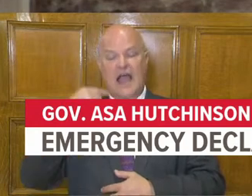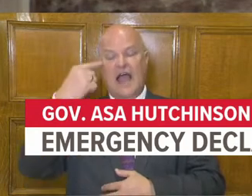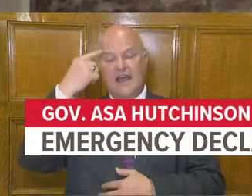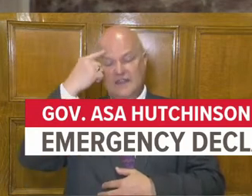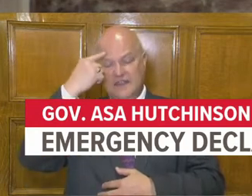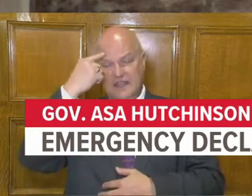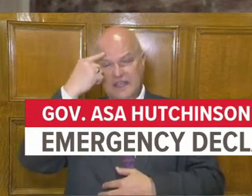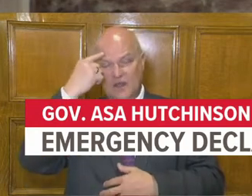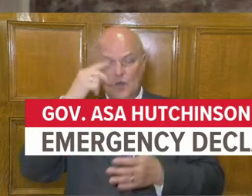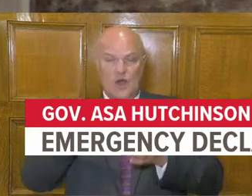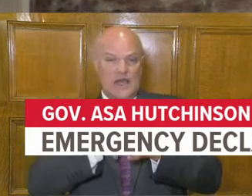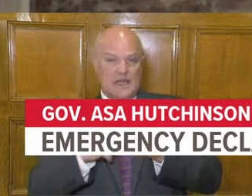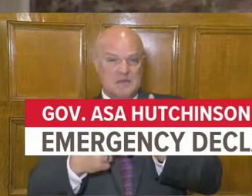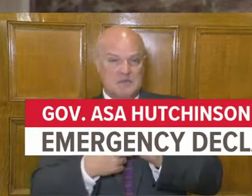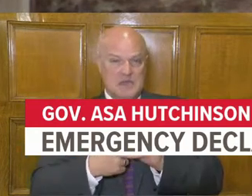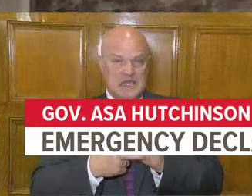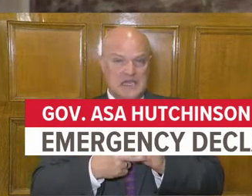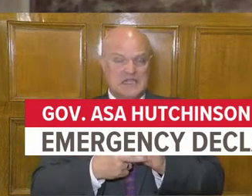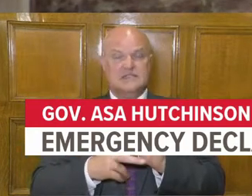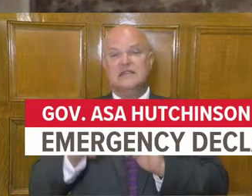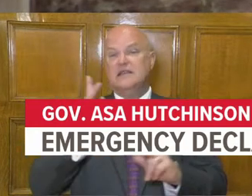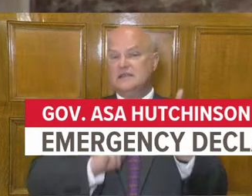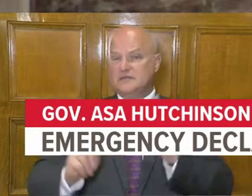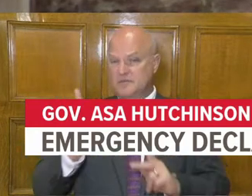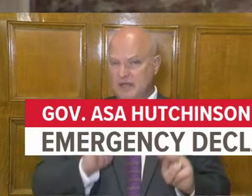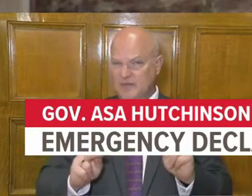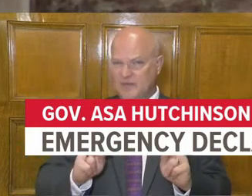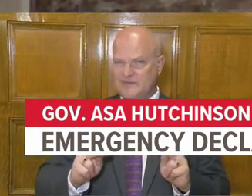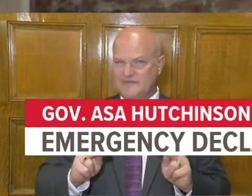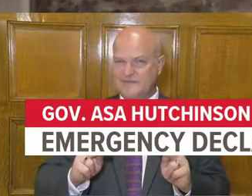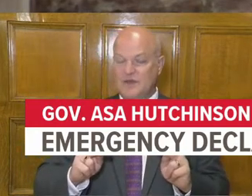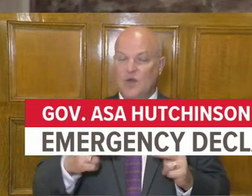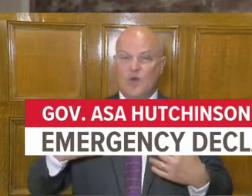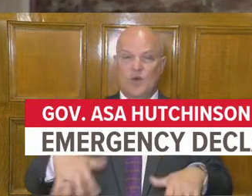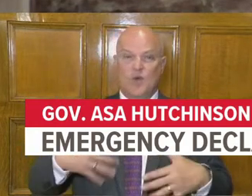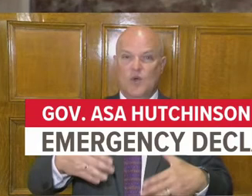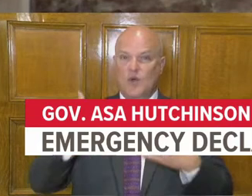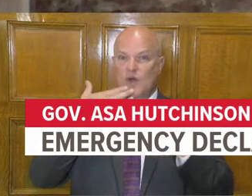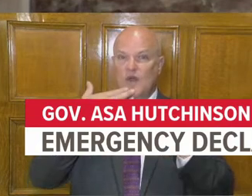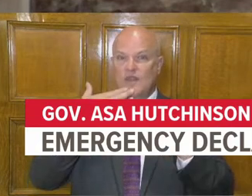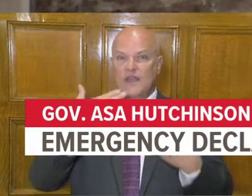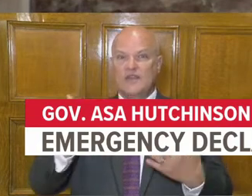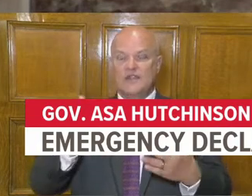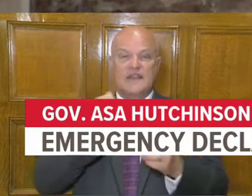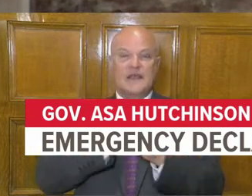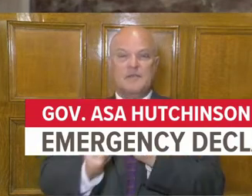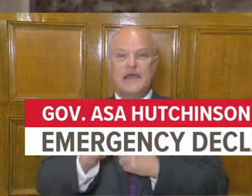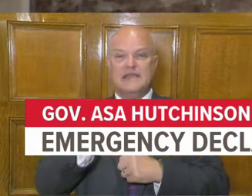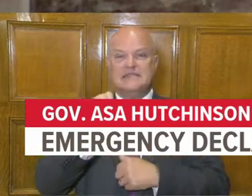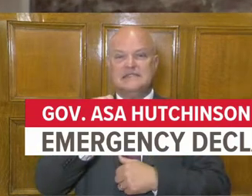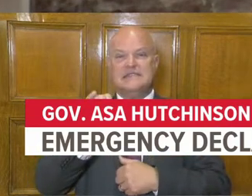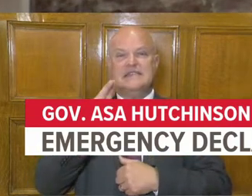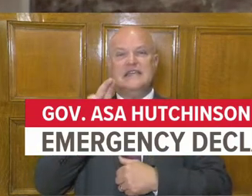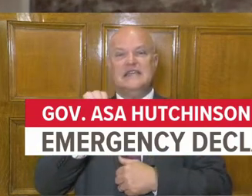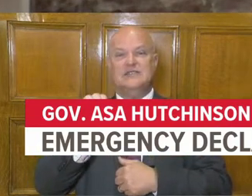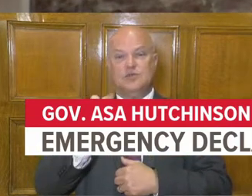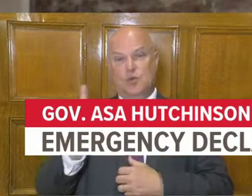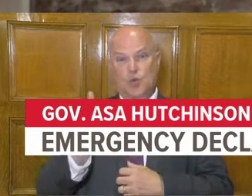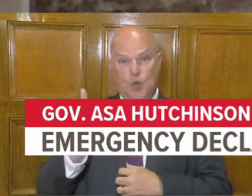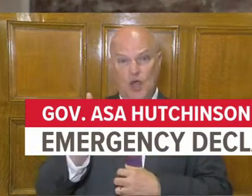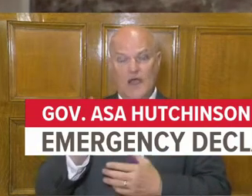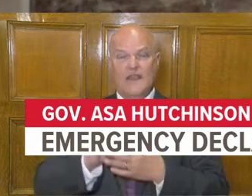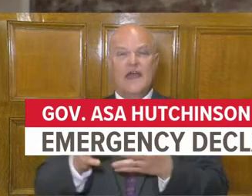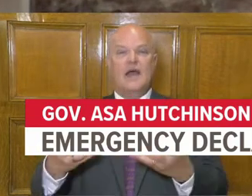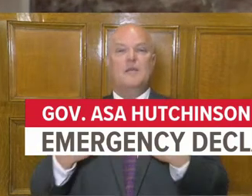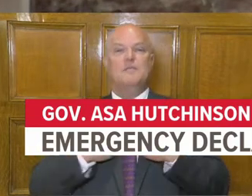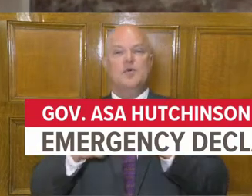it speaks to in terms of the public is, thank goodness the public passed issue one, which gives us